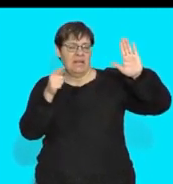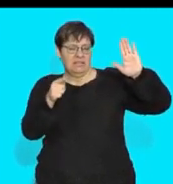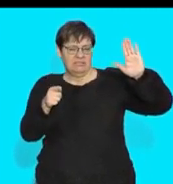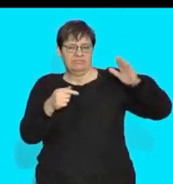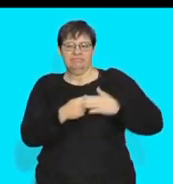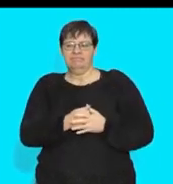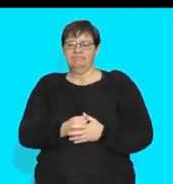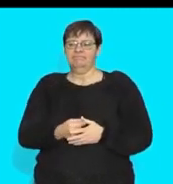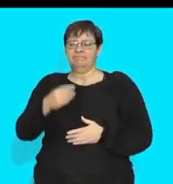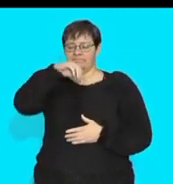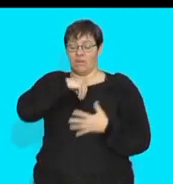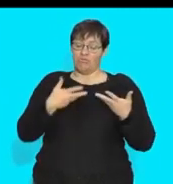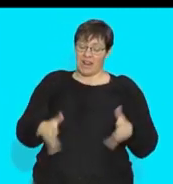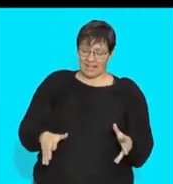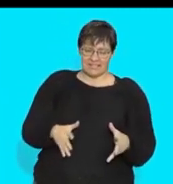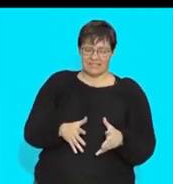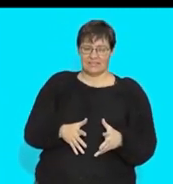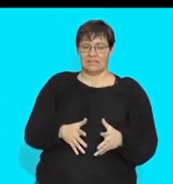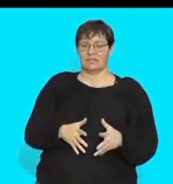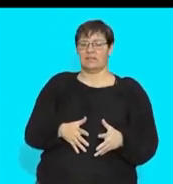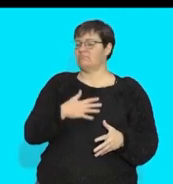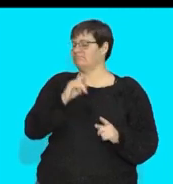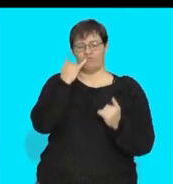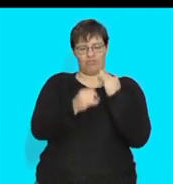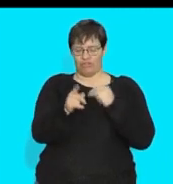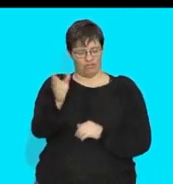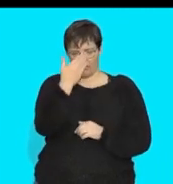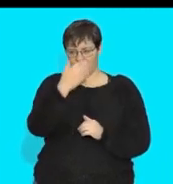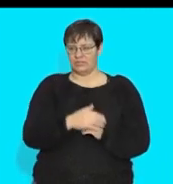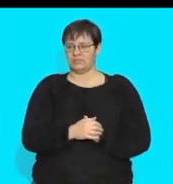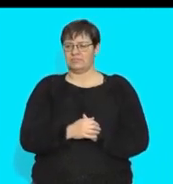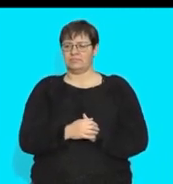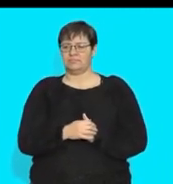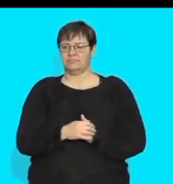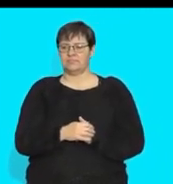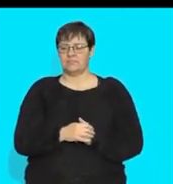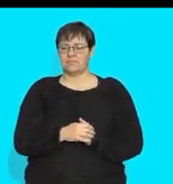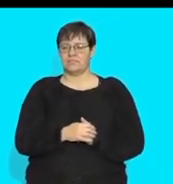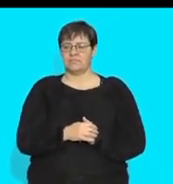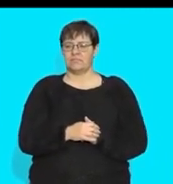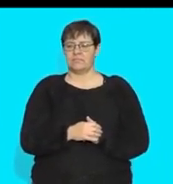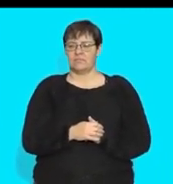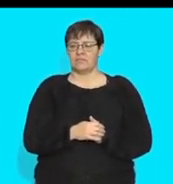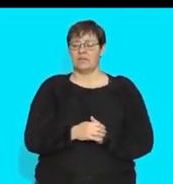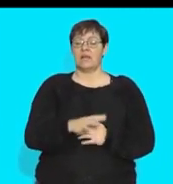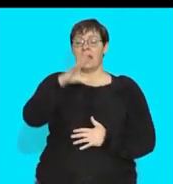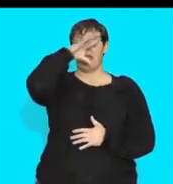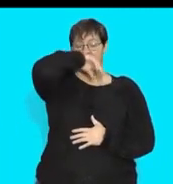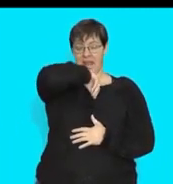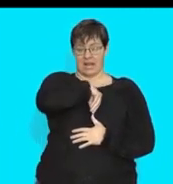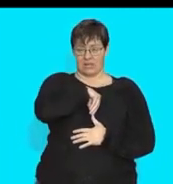wrong. During inhalation, it relaxes. And we know that it's the opposite way around.